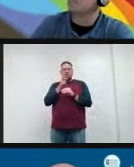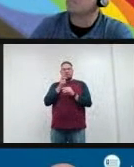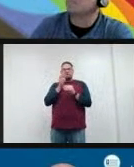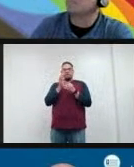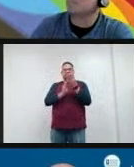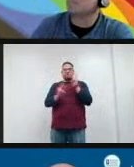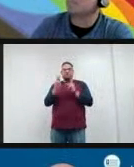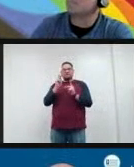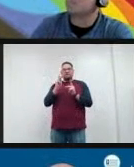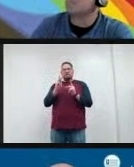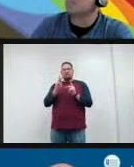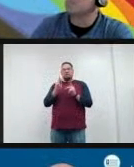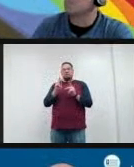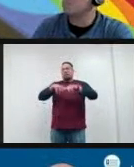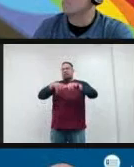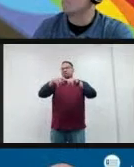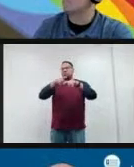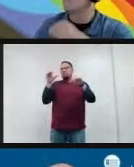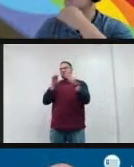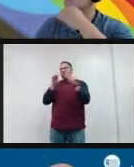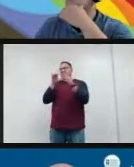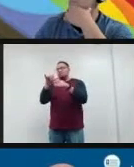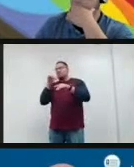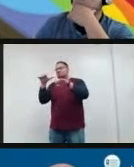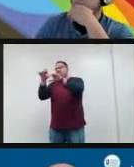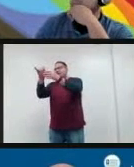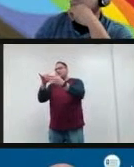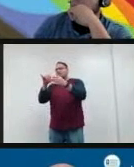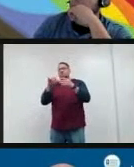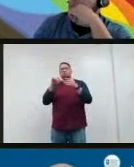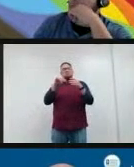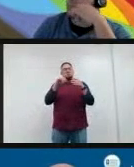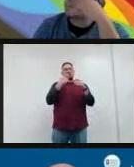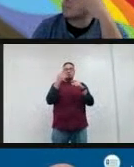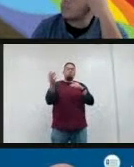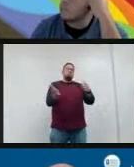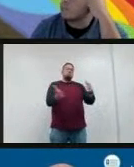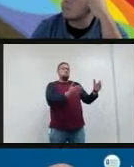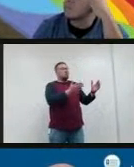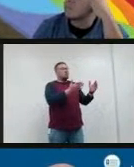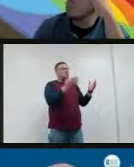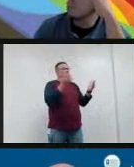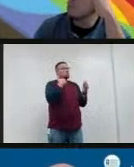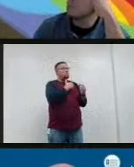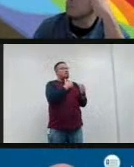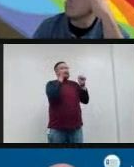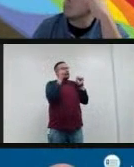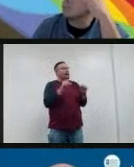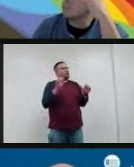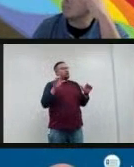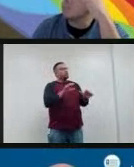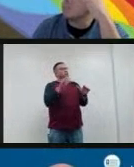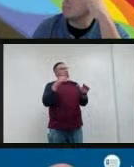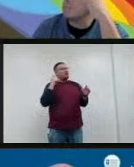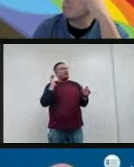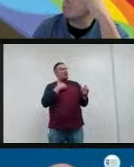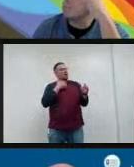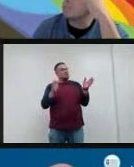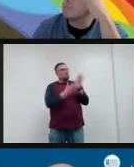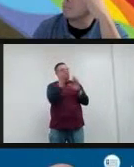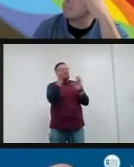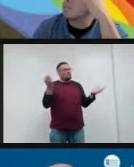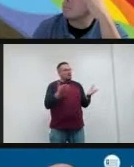on the, don't do this. So let's frame it with what can we do and what should our approach be? And proactiveness, like